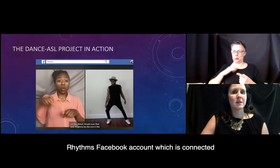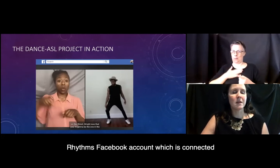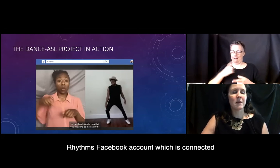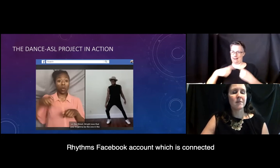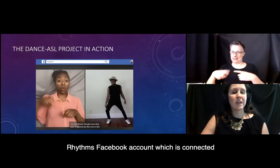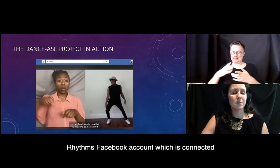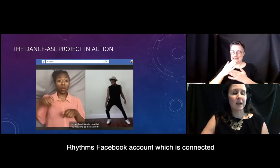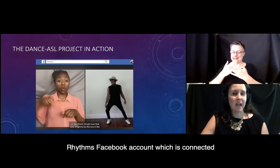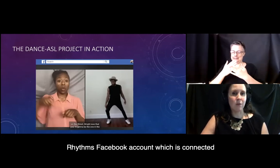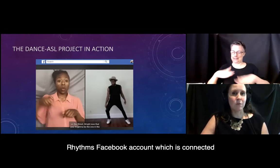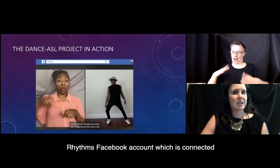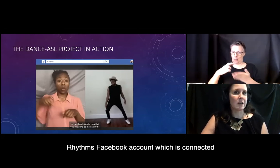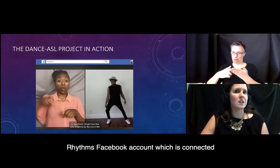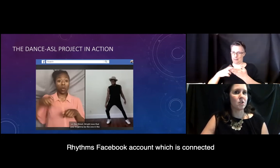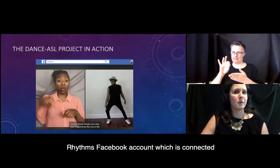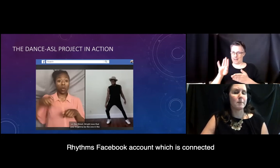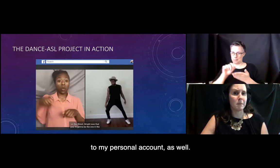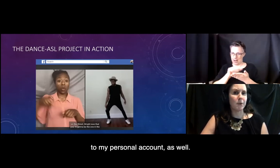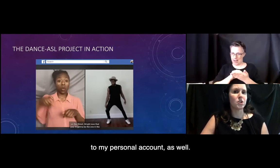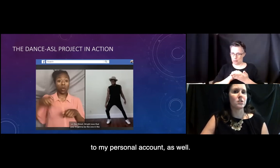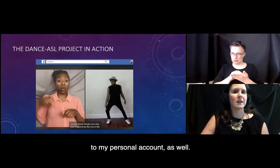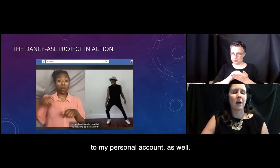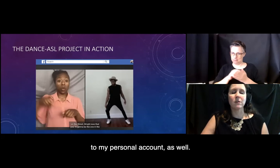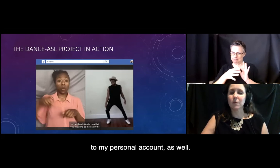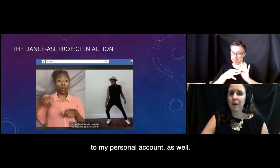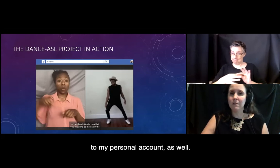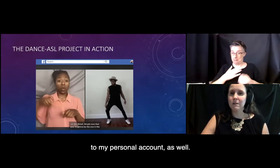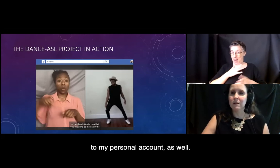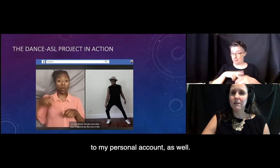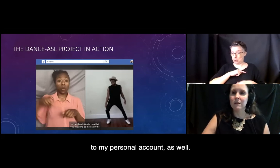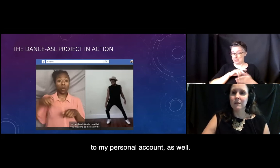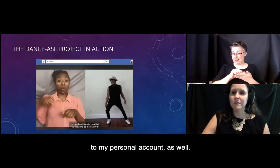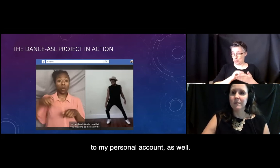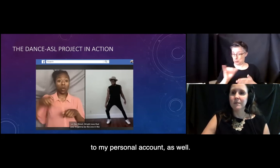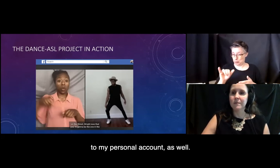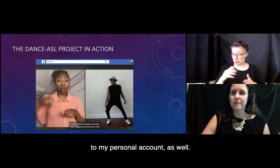Rhythm Facebook account, which is connected to my personal account as well.